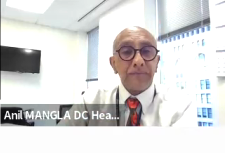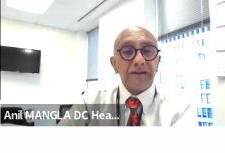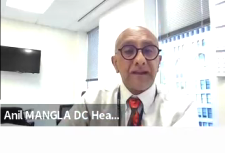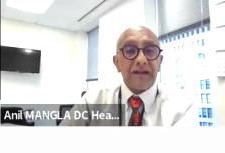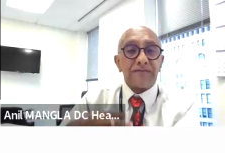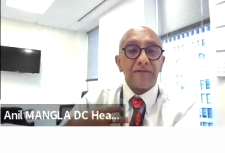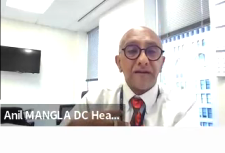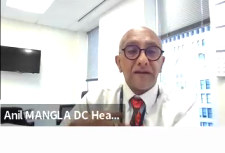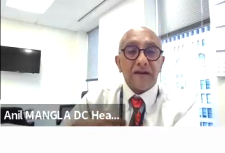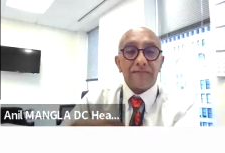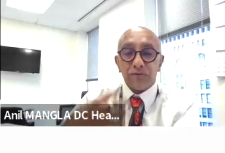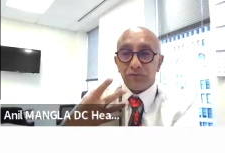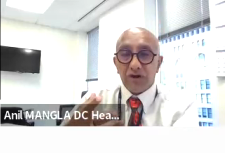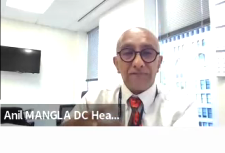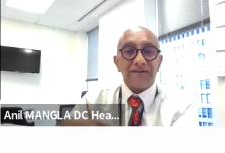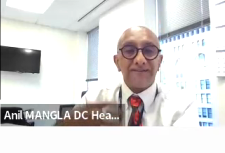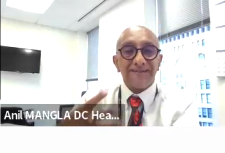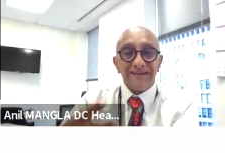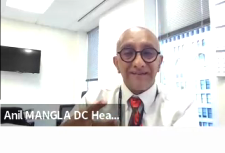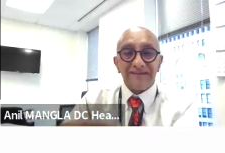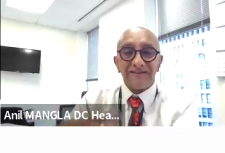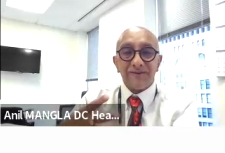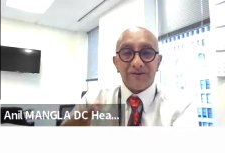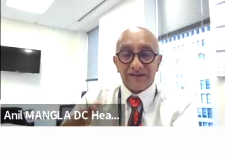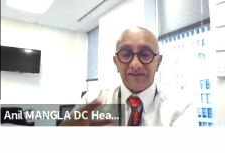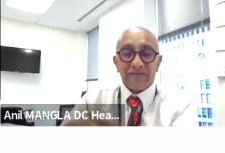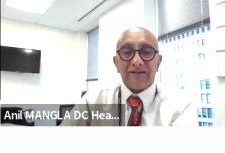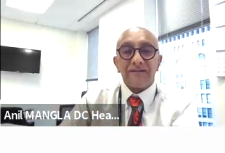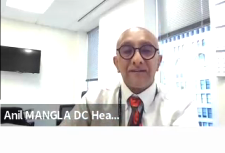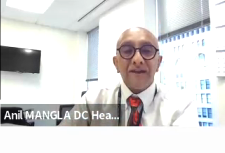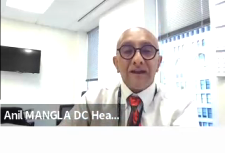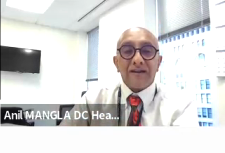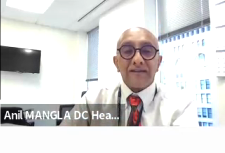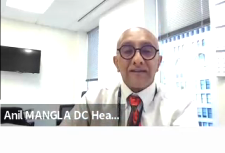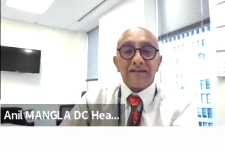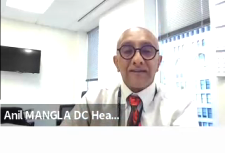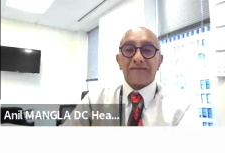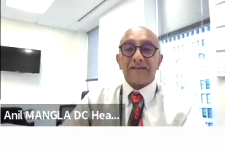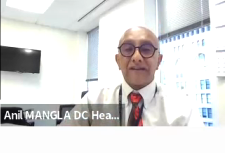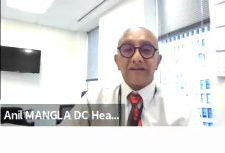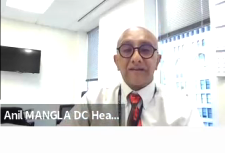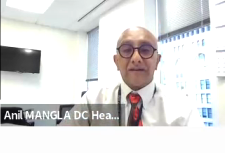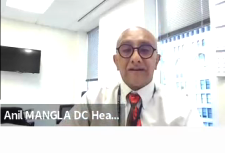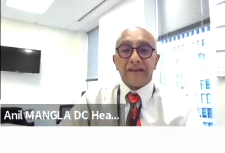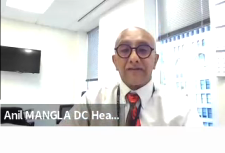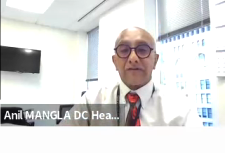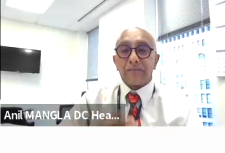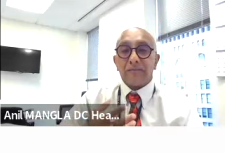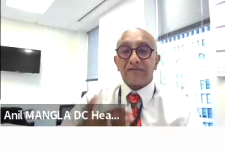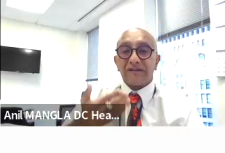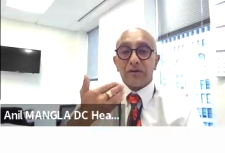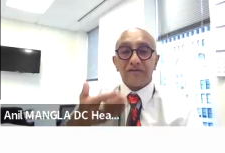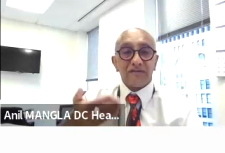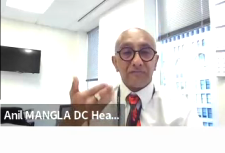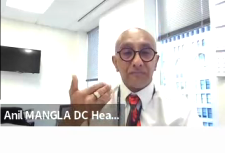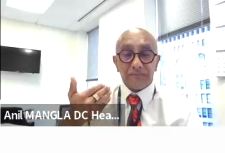made when people have flu cough, sneezing, talking, right? These droplets can land on